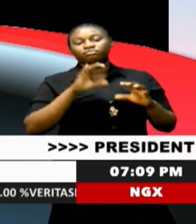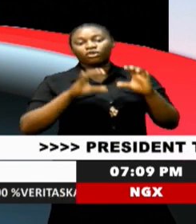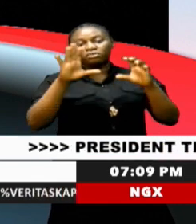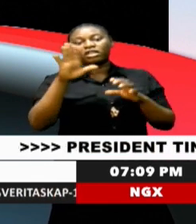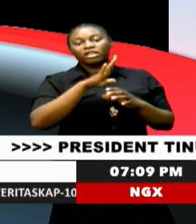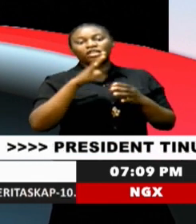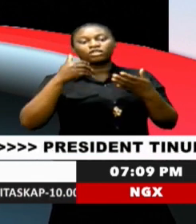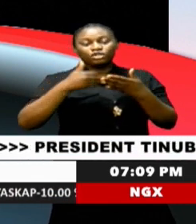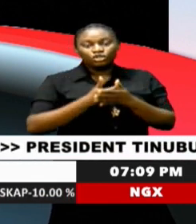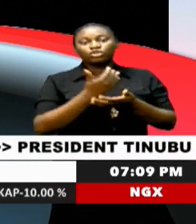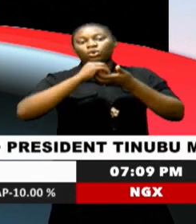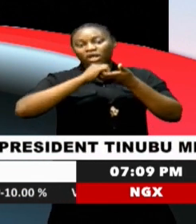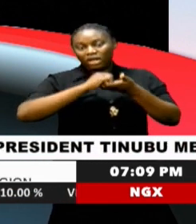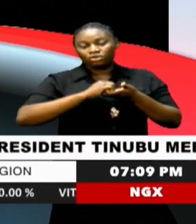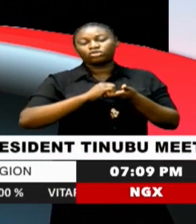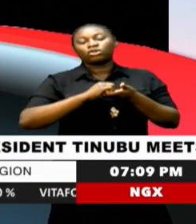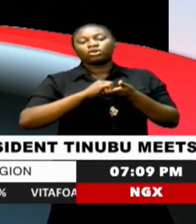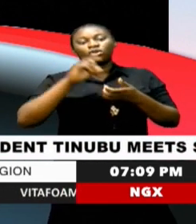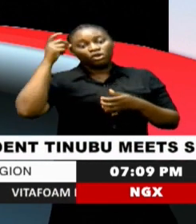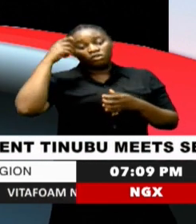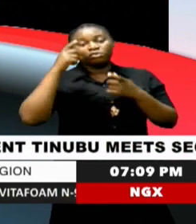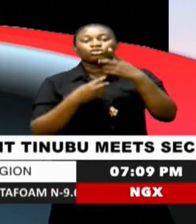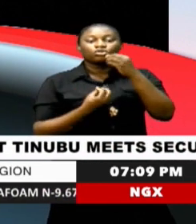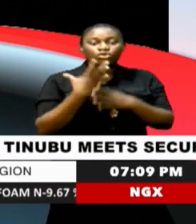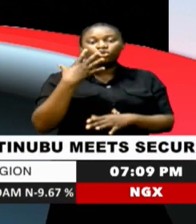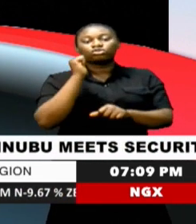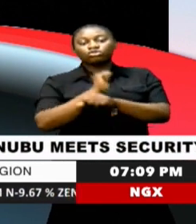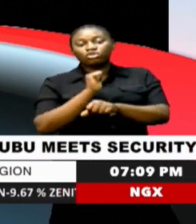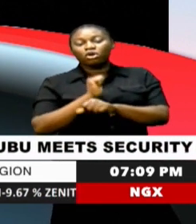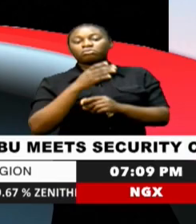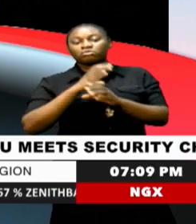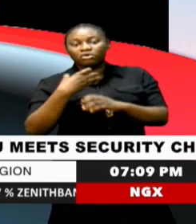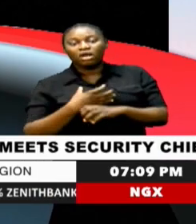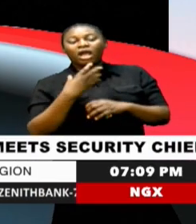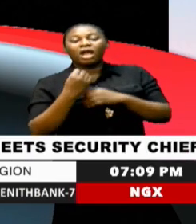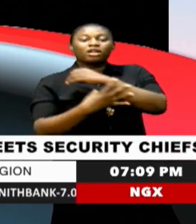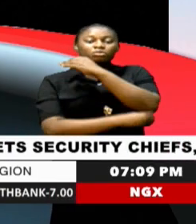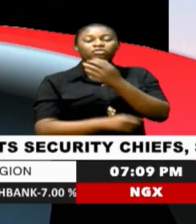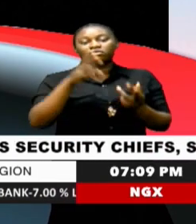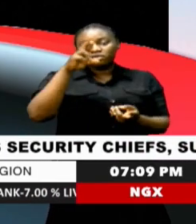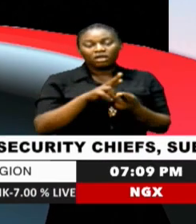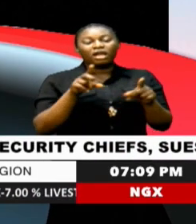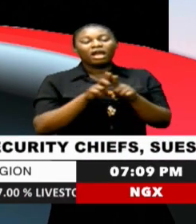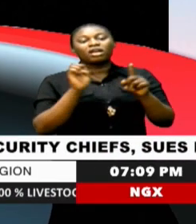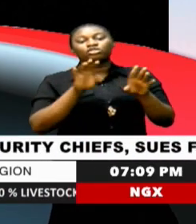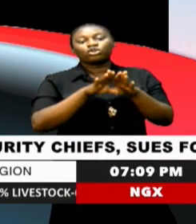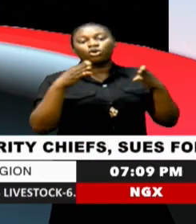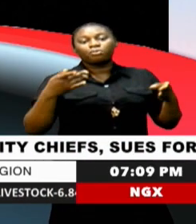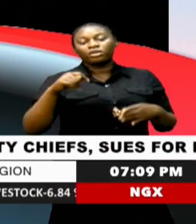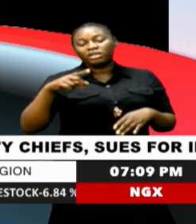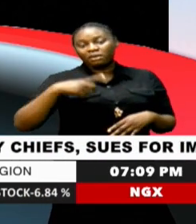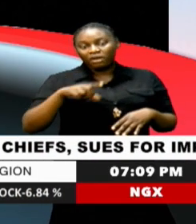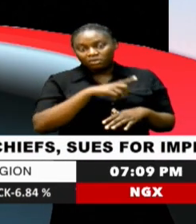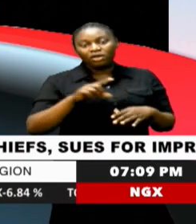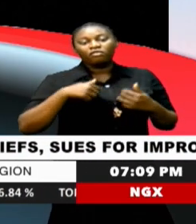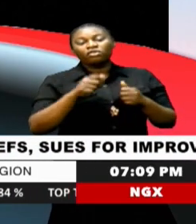new coalition government to growth, job creation and poverty reduction as he opened the parliament following the first elections